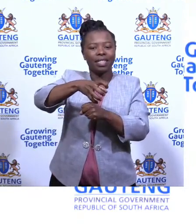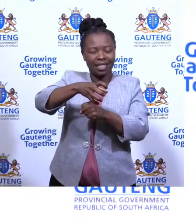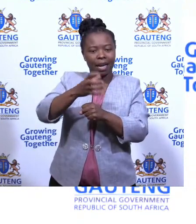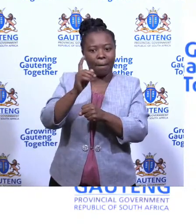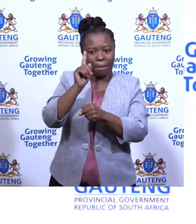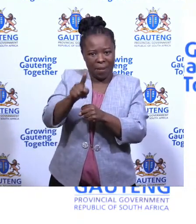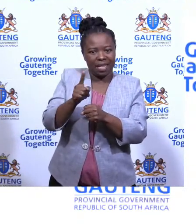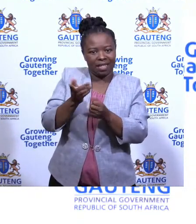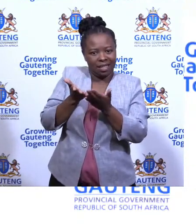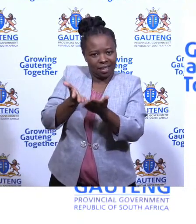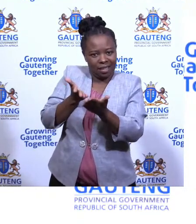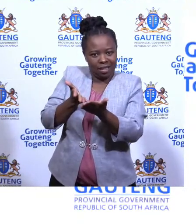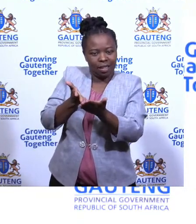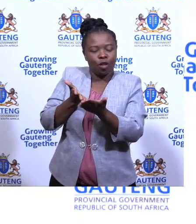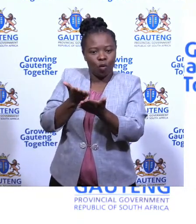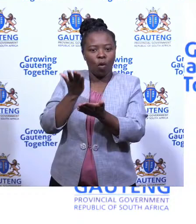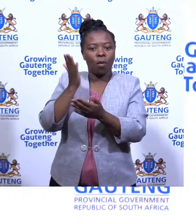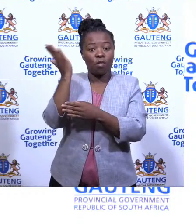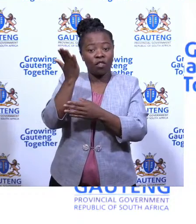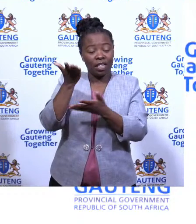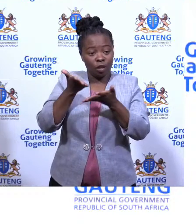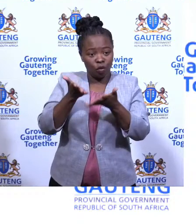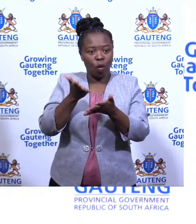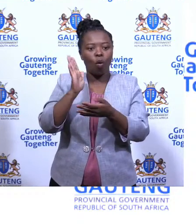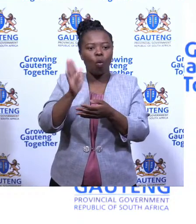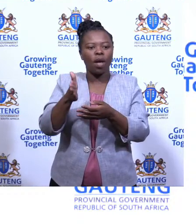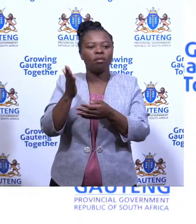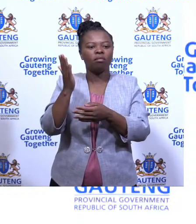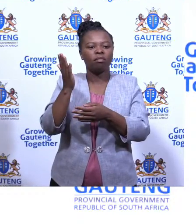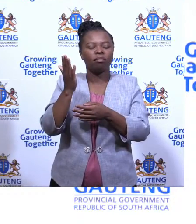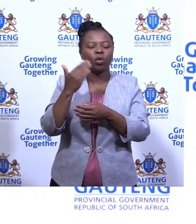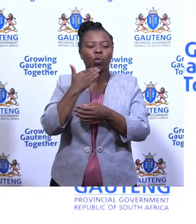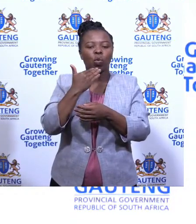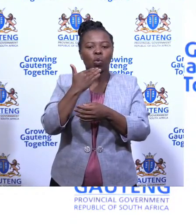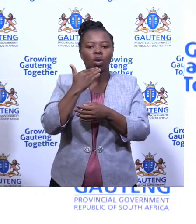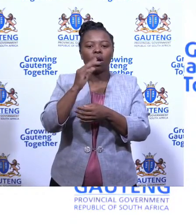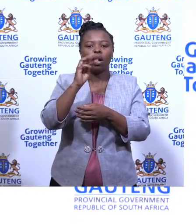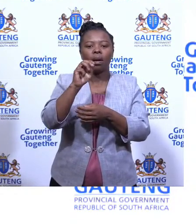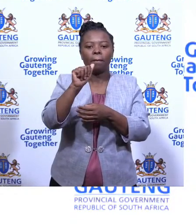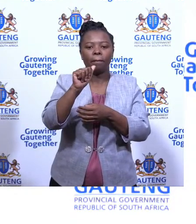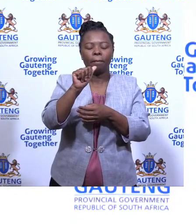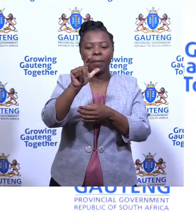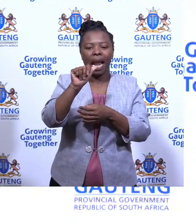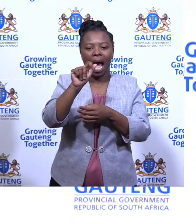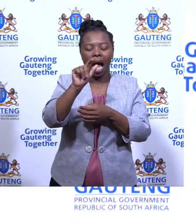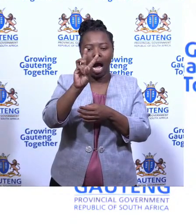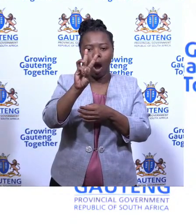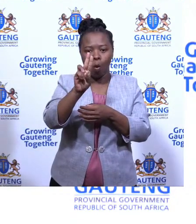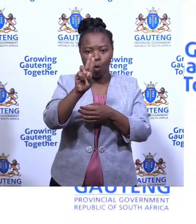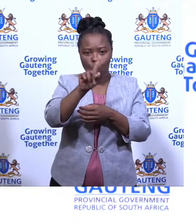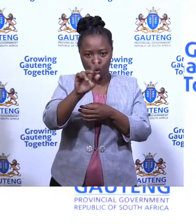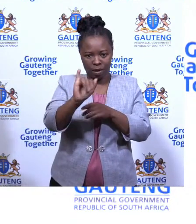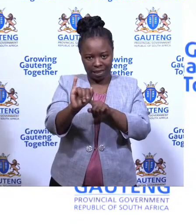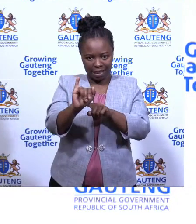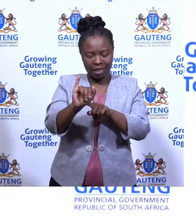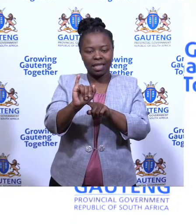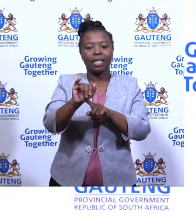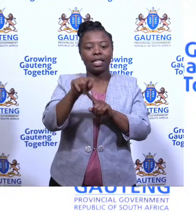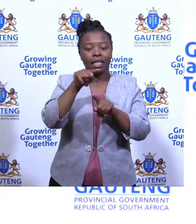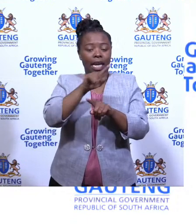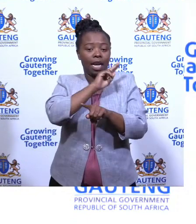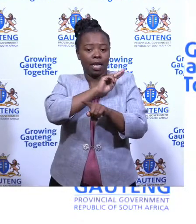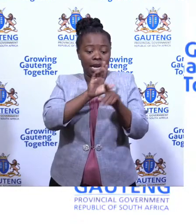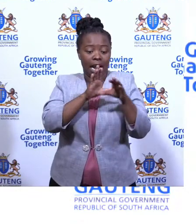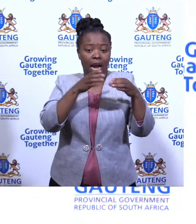that presentation will be led by Professor Mlauzi, who is the head of clinical governance in our province. She's a